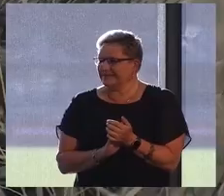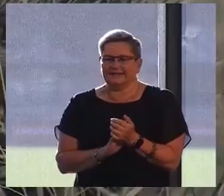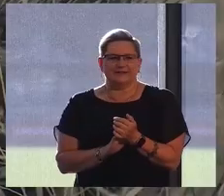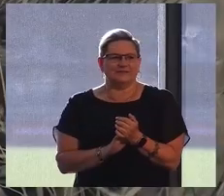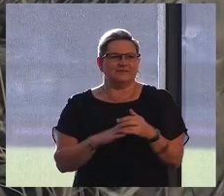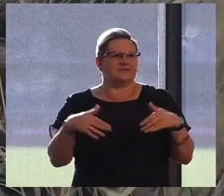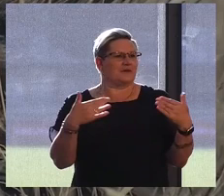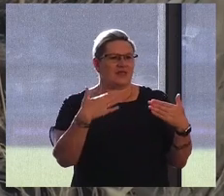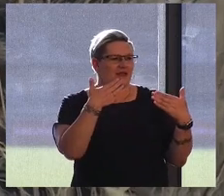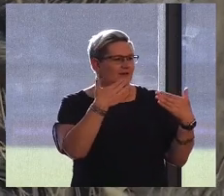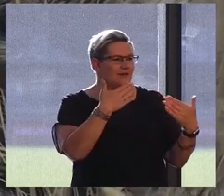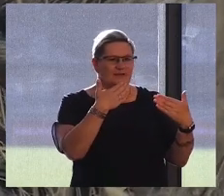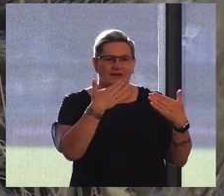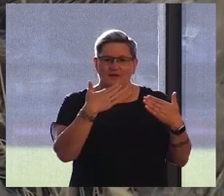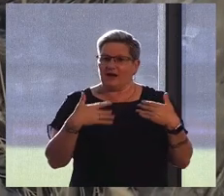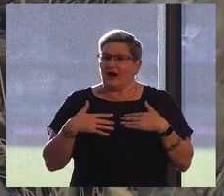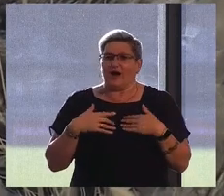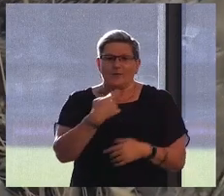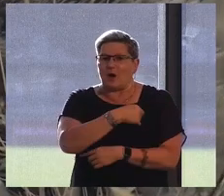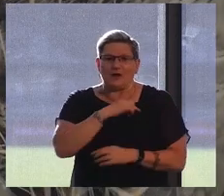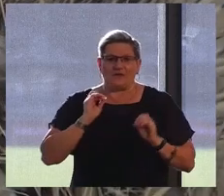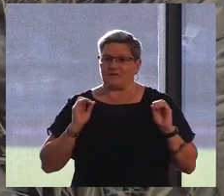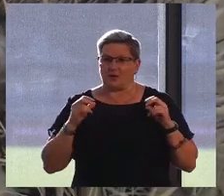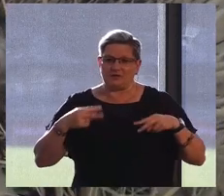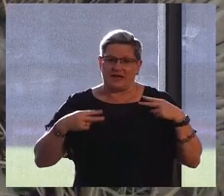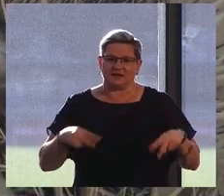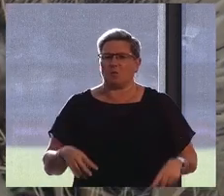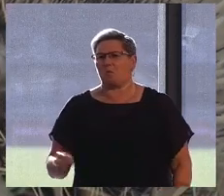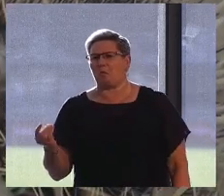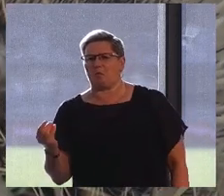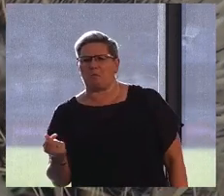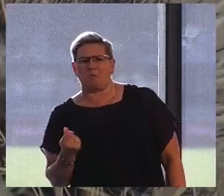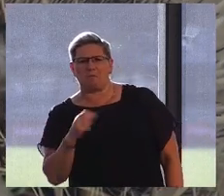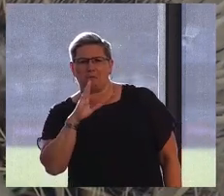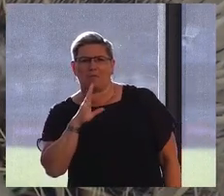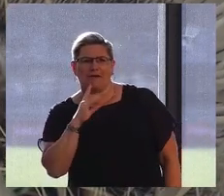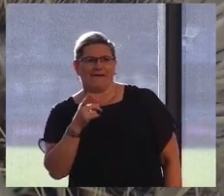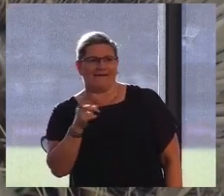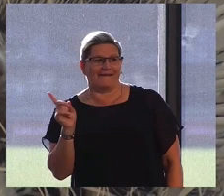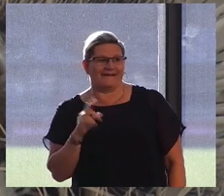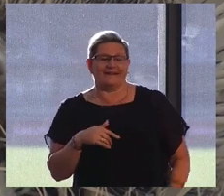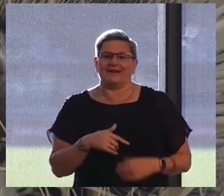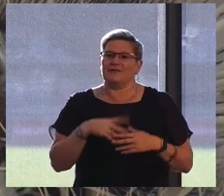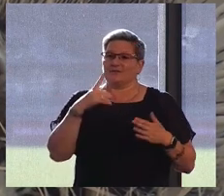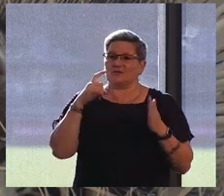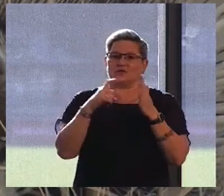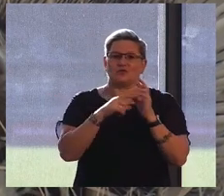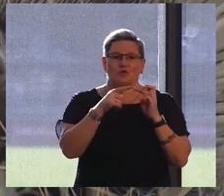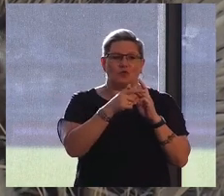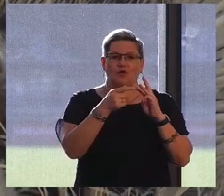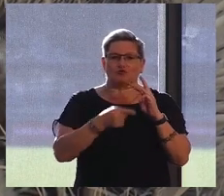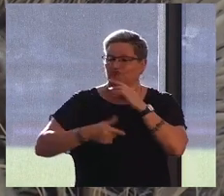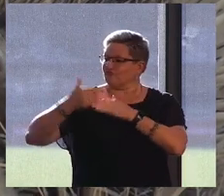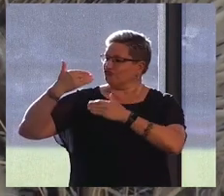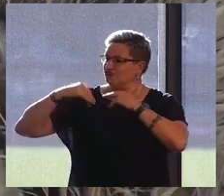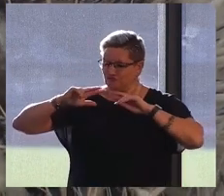Thank you, Rachel, and I promise there'll be no dancing today. I would like to start by acknowledging the Wurundjeri traditional owners of